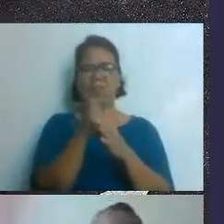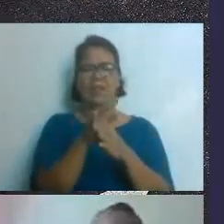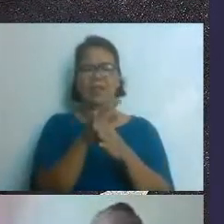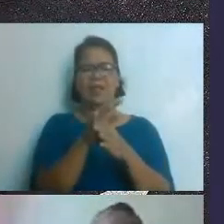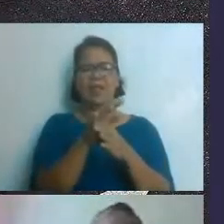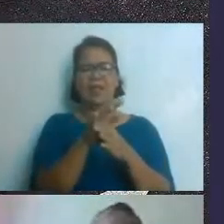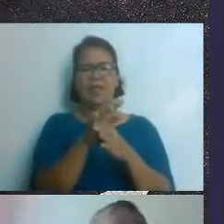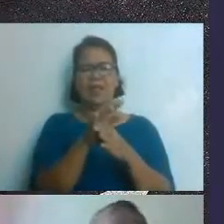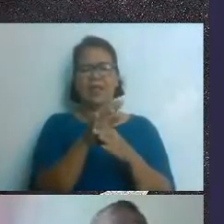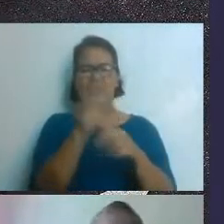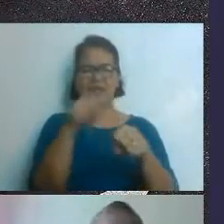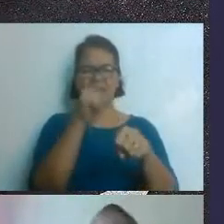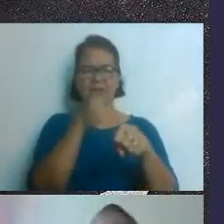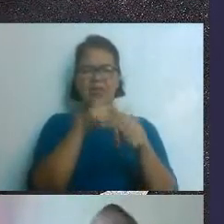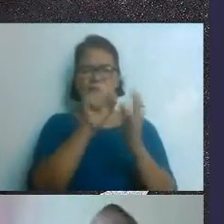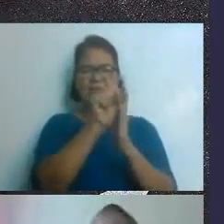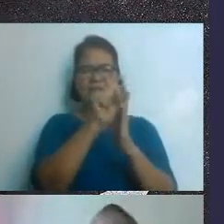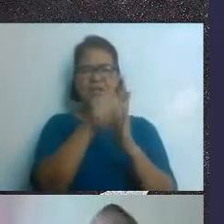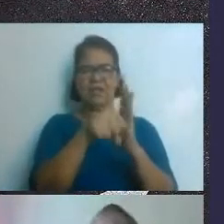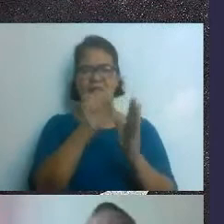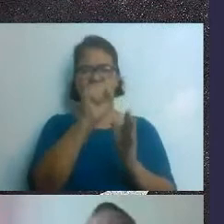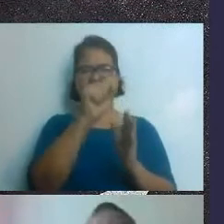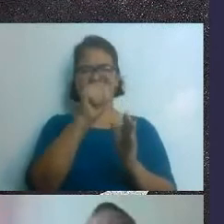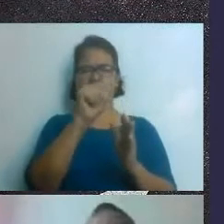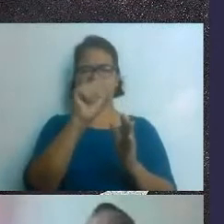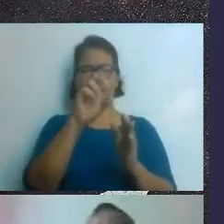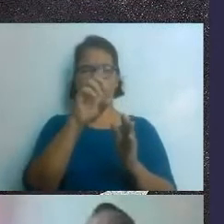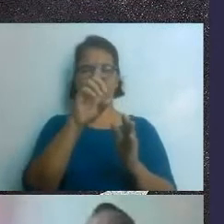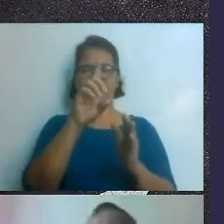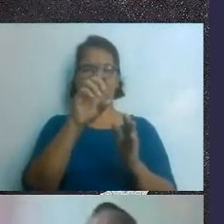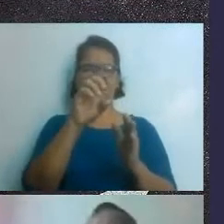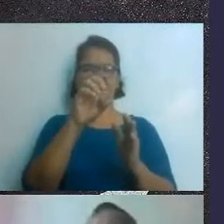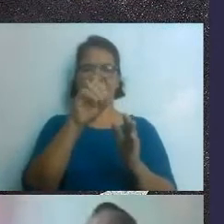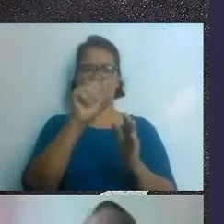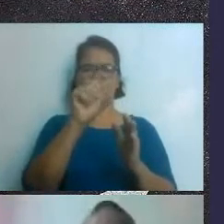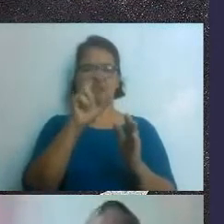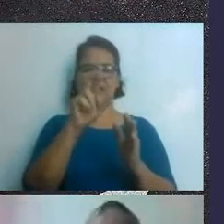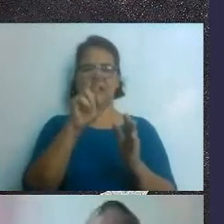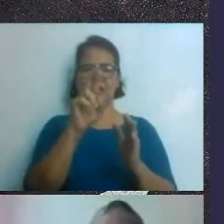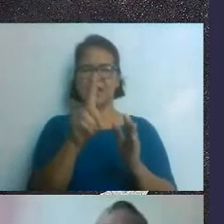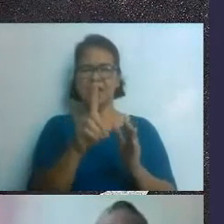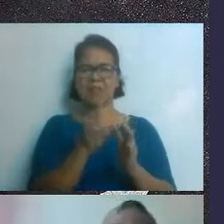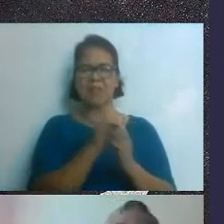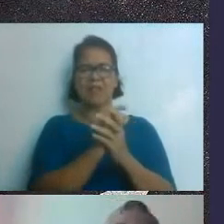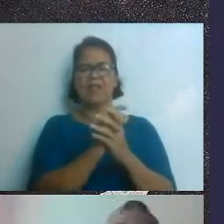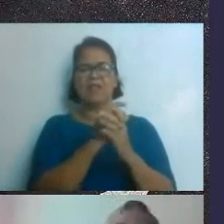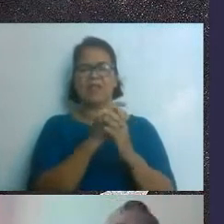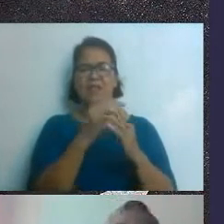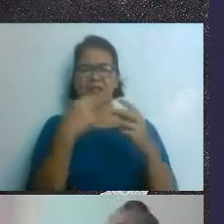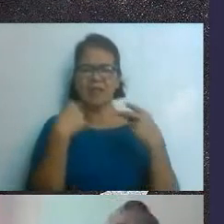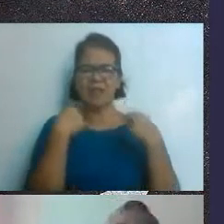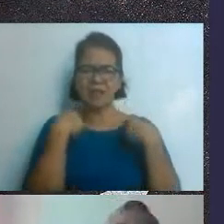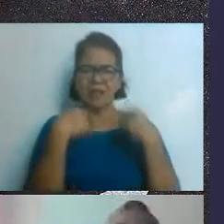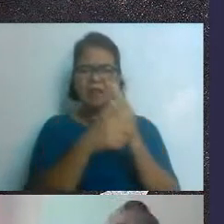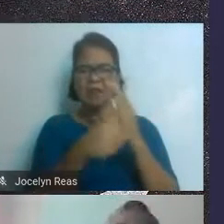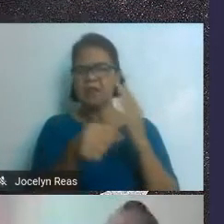want holistic Filipino learners with 21st century skills as our output. So anything has to be in